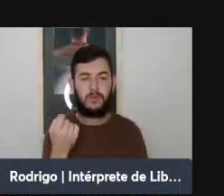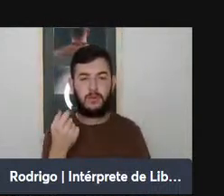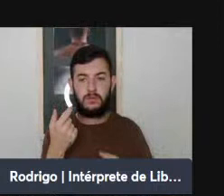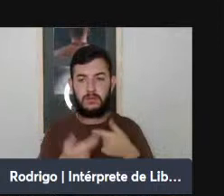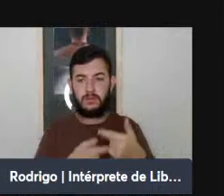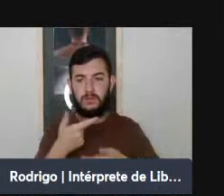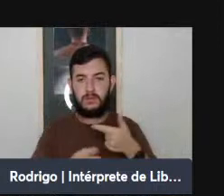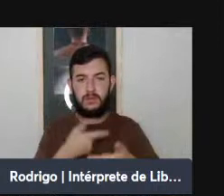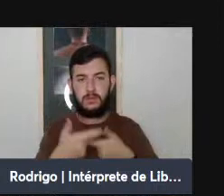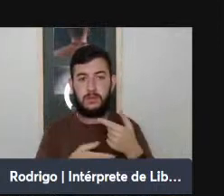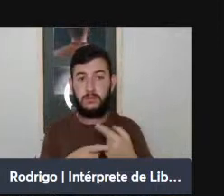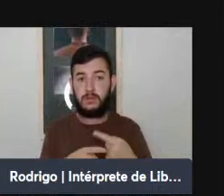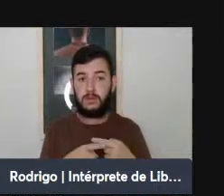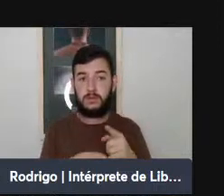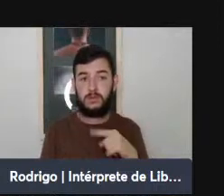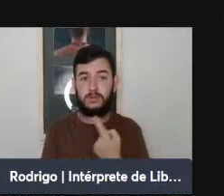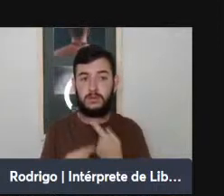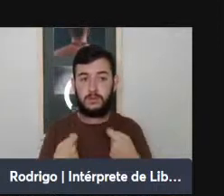que importa fazê-lo bem.